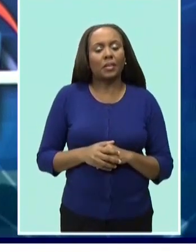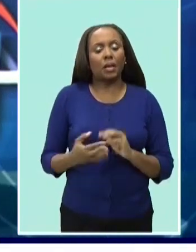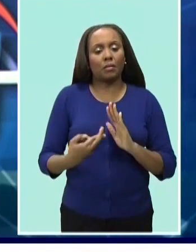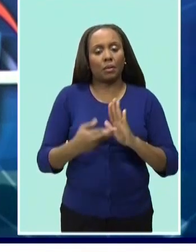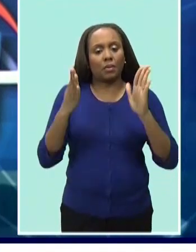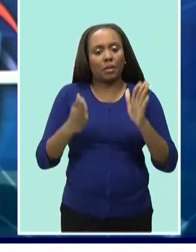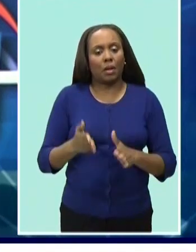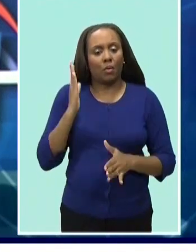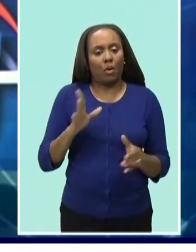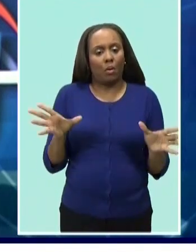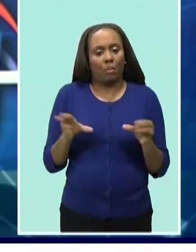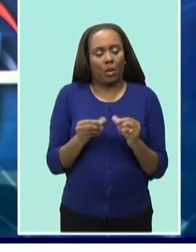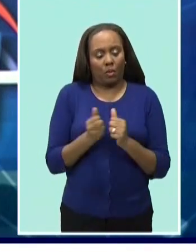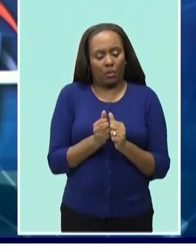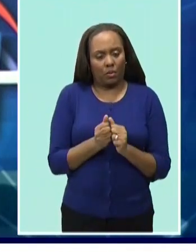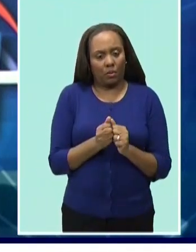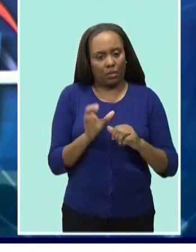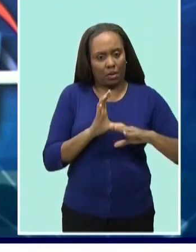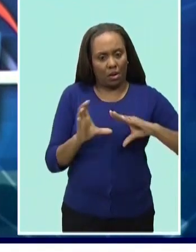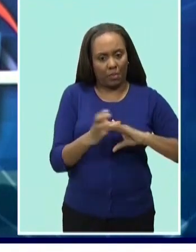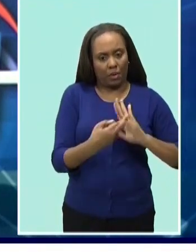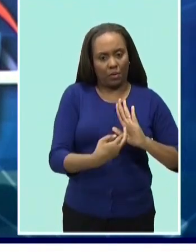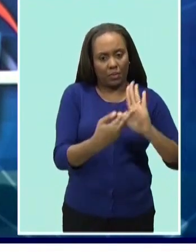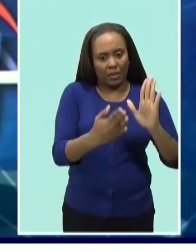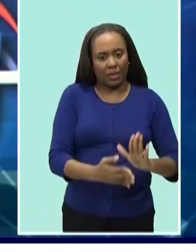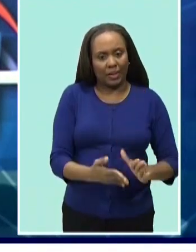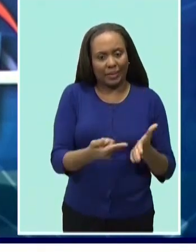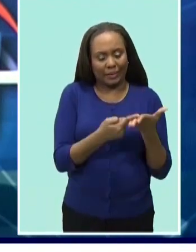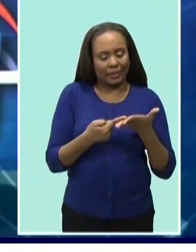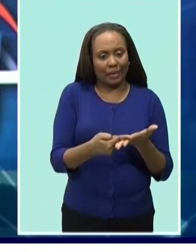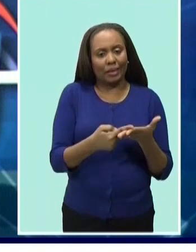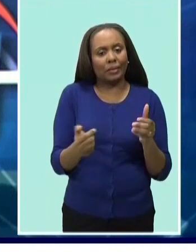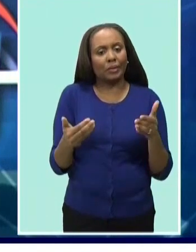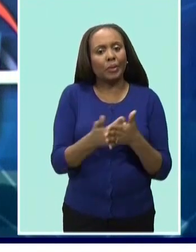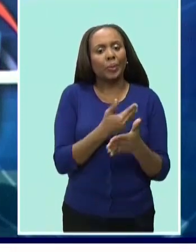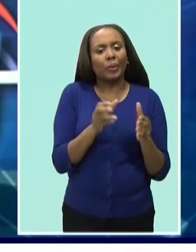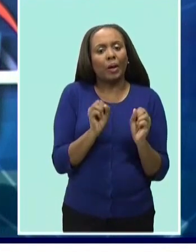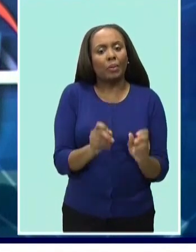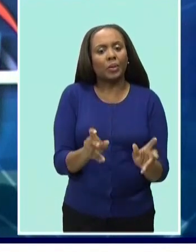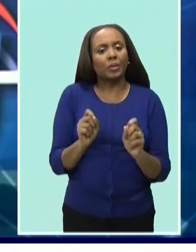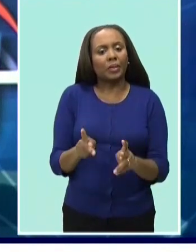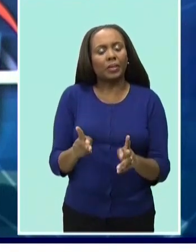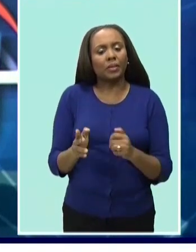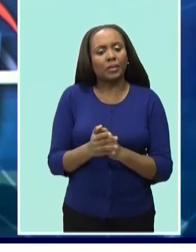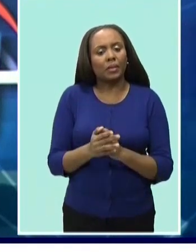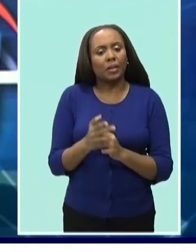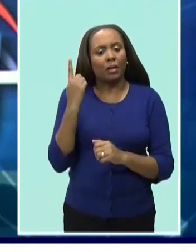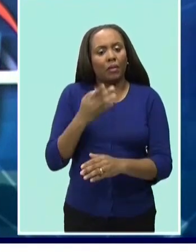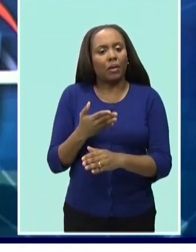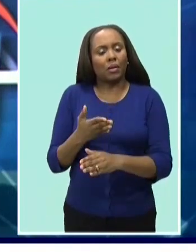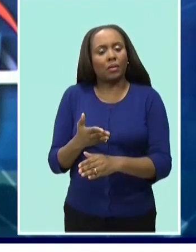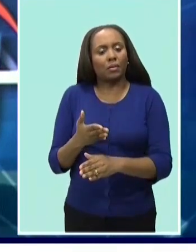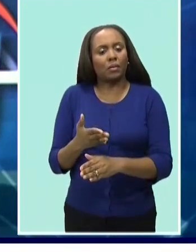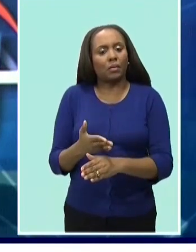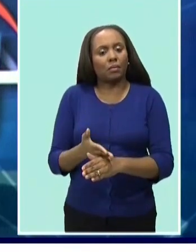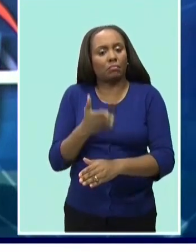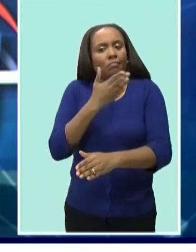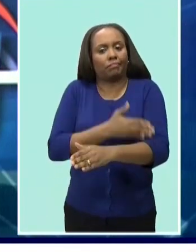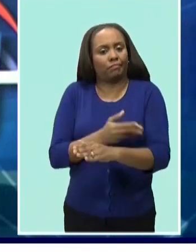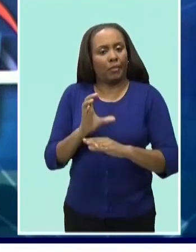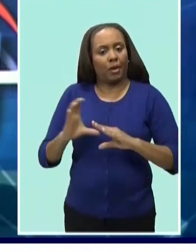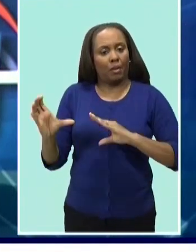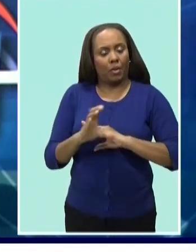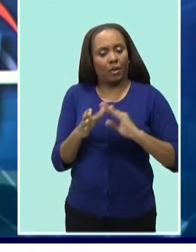meet with several regional representatives to discuss new opportunities for collaboration to enhance the Caribbean's preparedness and